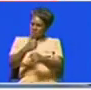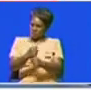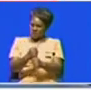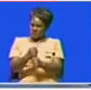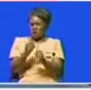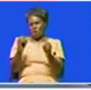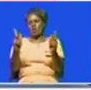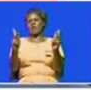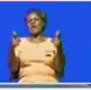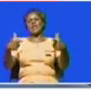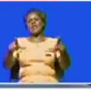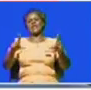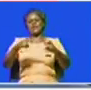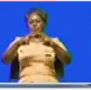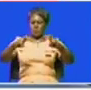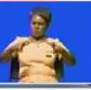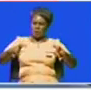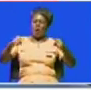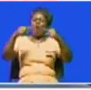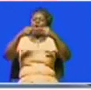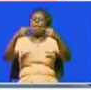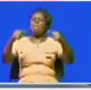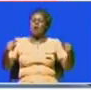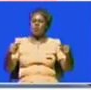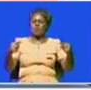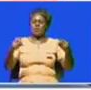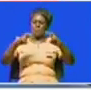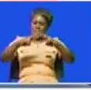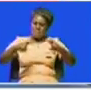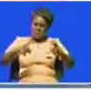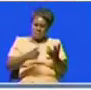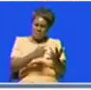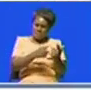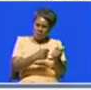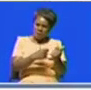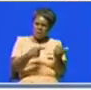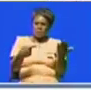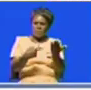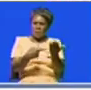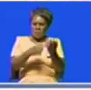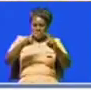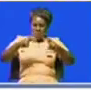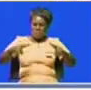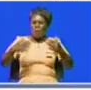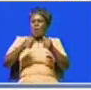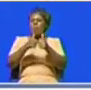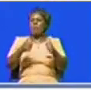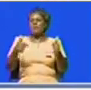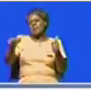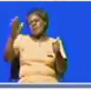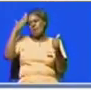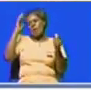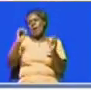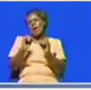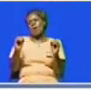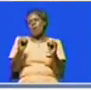have said, okay, let us scrutinize. They opposed the manual scrutiny. They opposed the electronic scrutiny. They would not know that